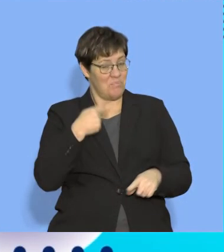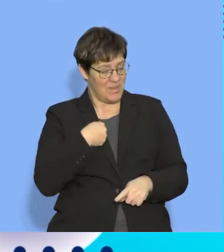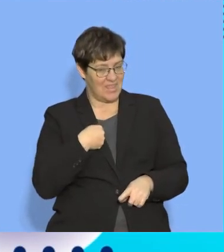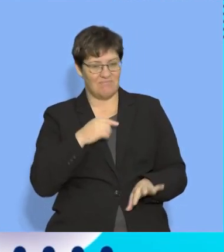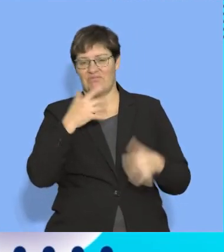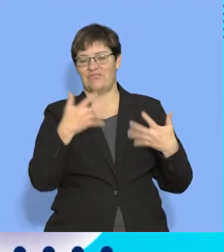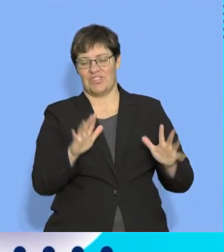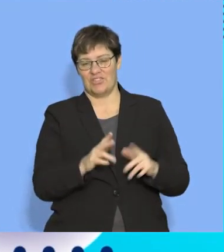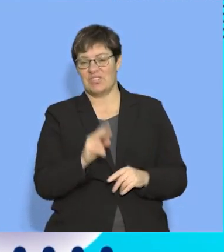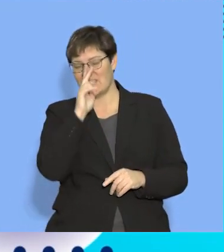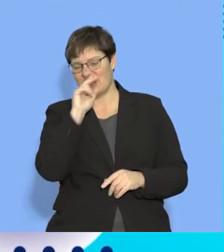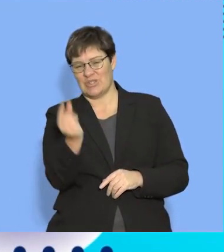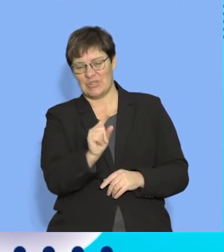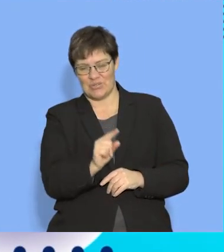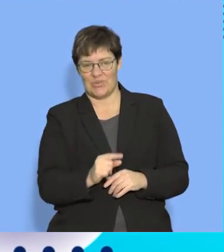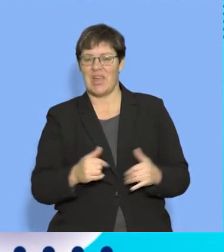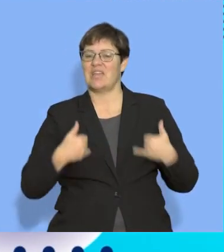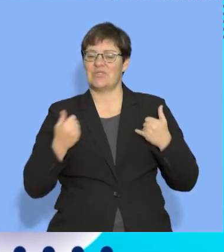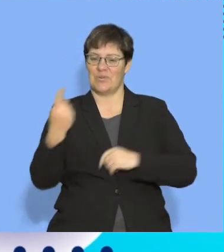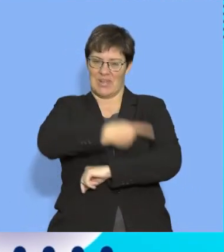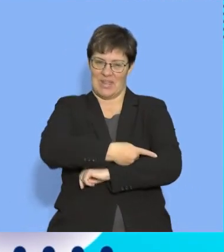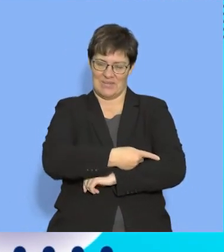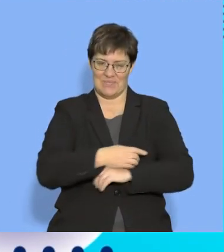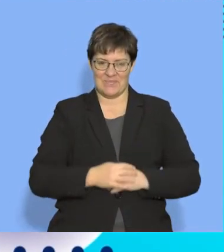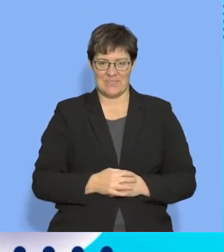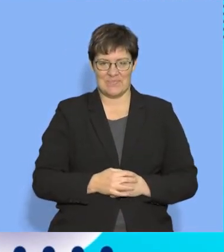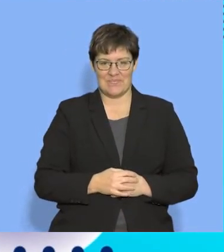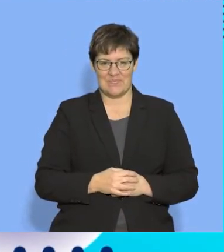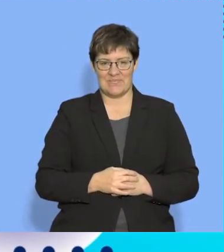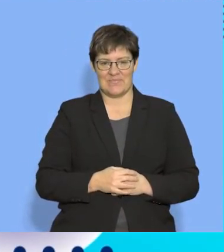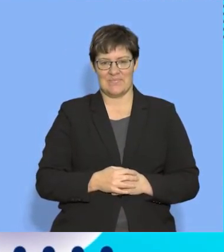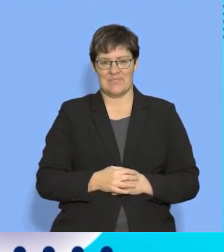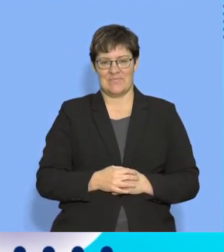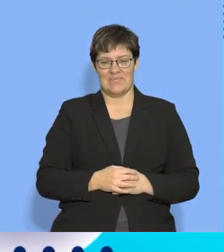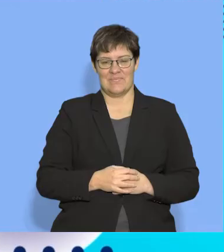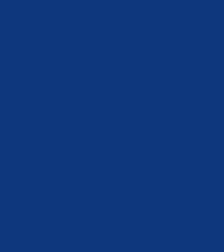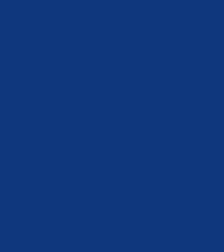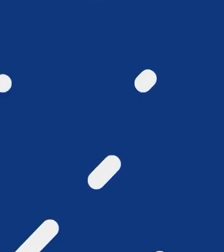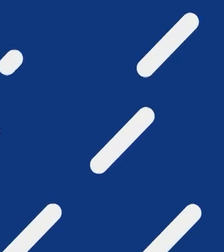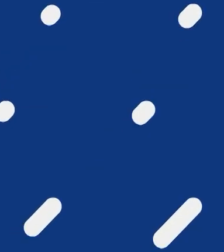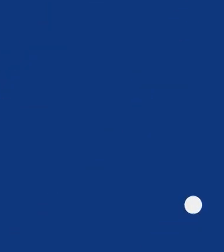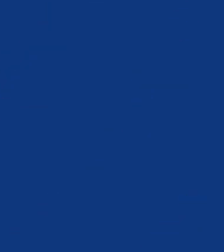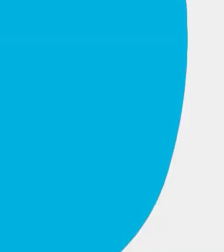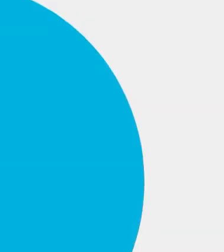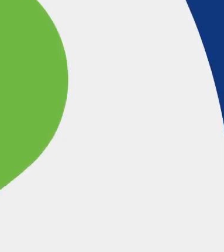engagement. From me, it's a wrap. See you soon. Have a bye lekker day. Cheers.